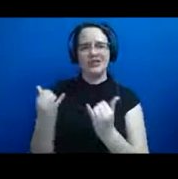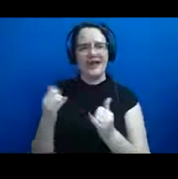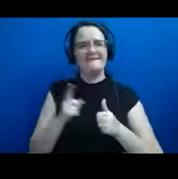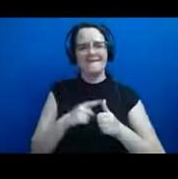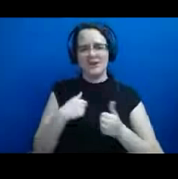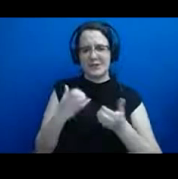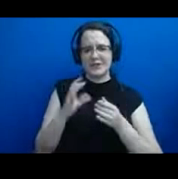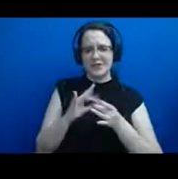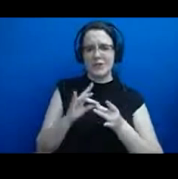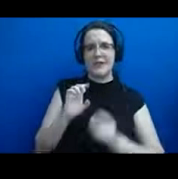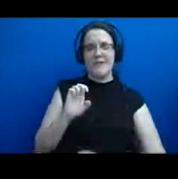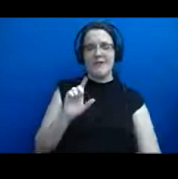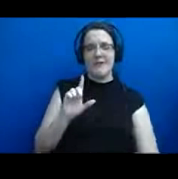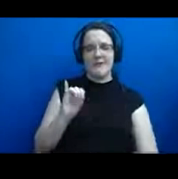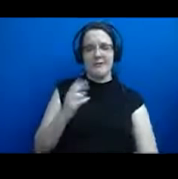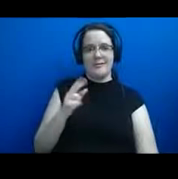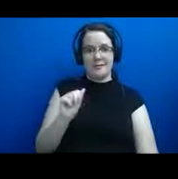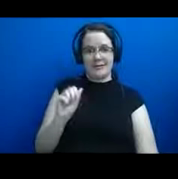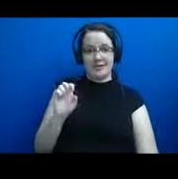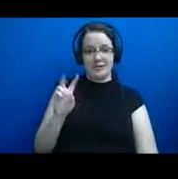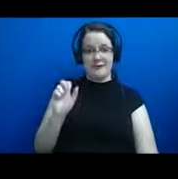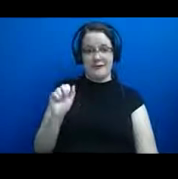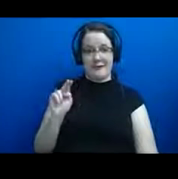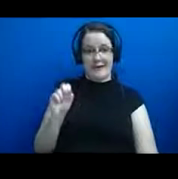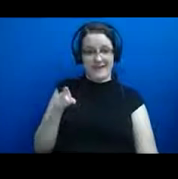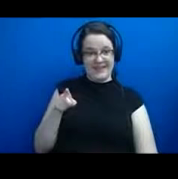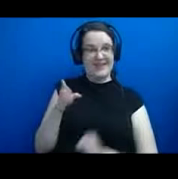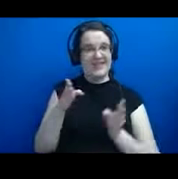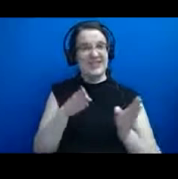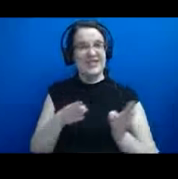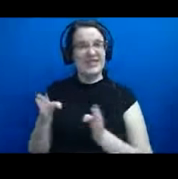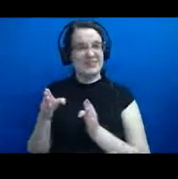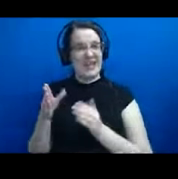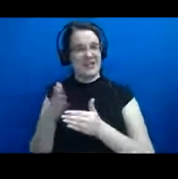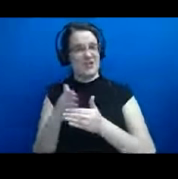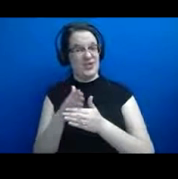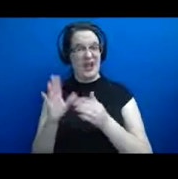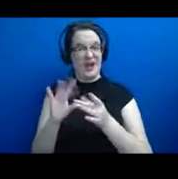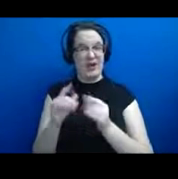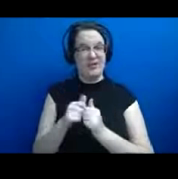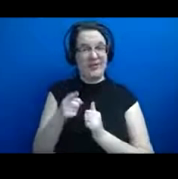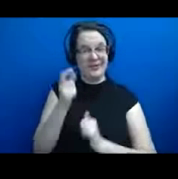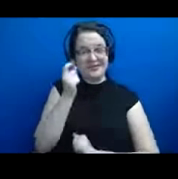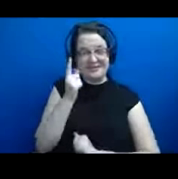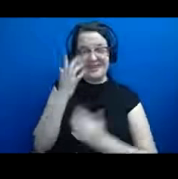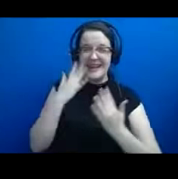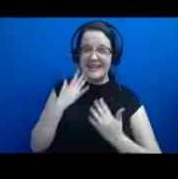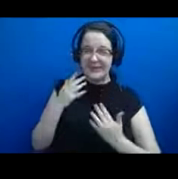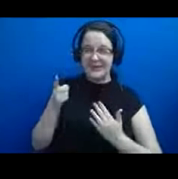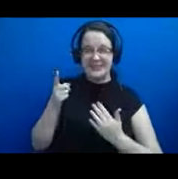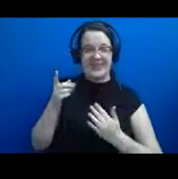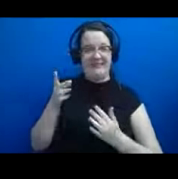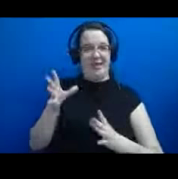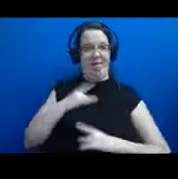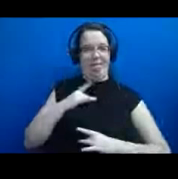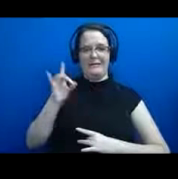was going to share all of this with you, but unfortunately she's caught that awful cold that is going around. Our team has been dropping like flies.